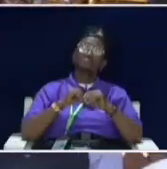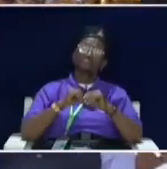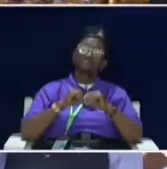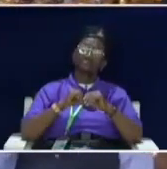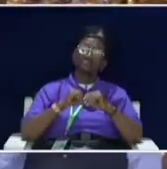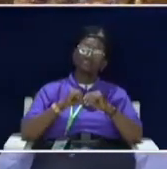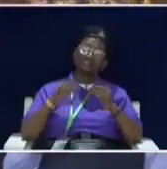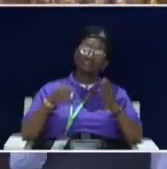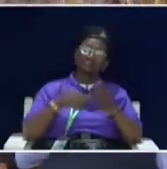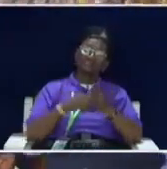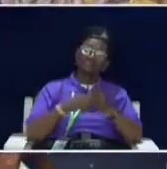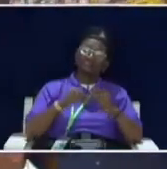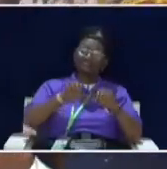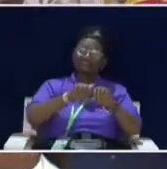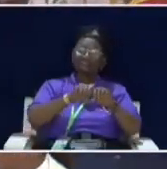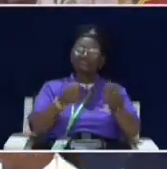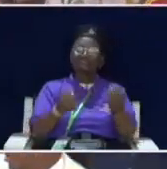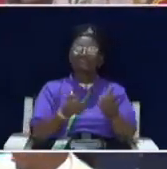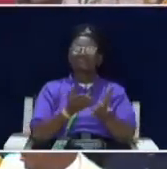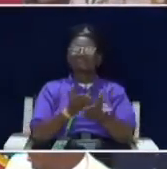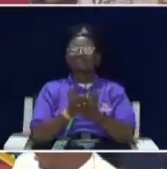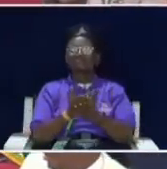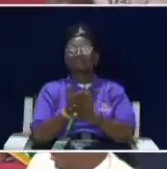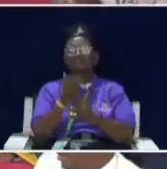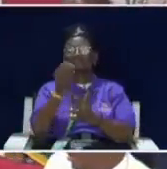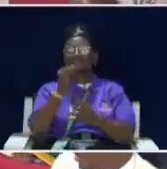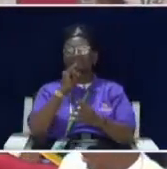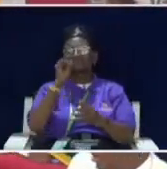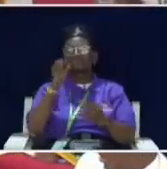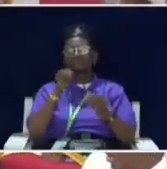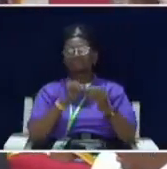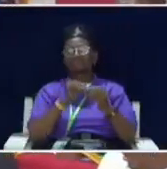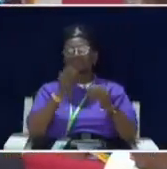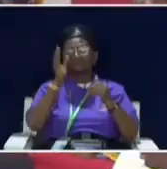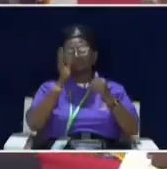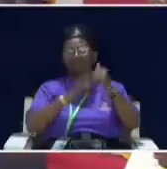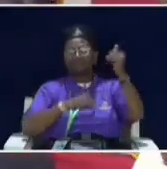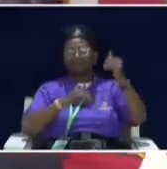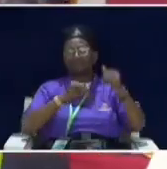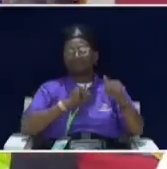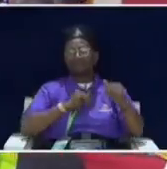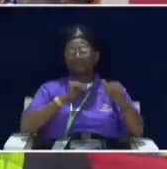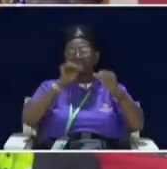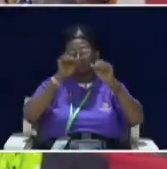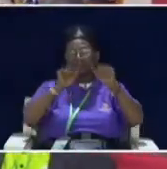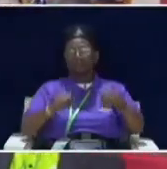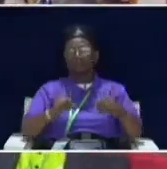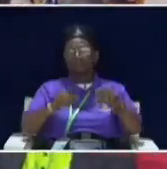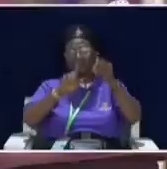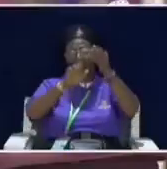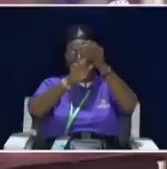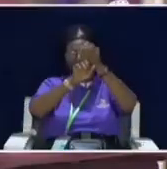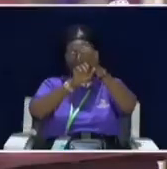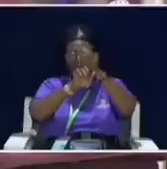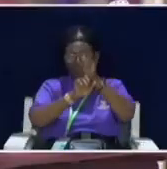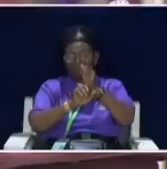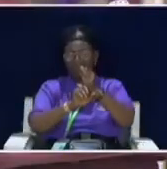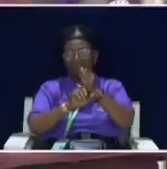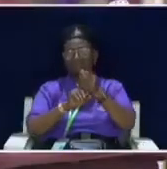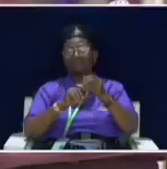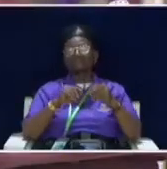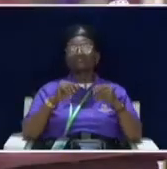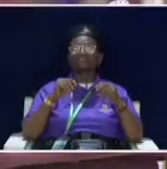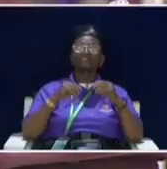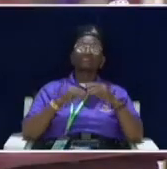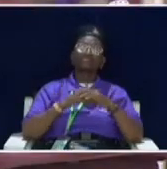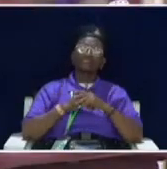This breakthrough is more than I can handle. Aluyo yi oju ohun ti mo le